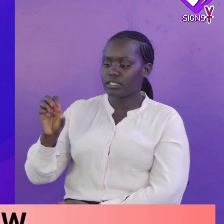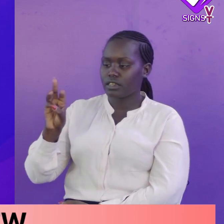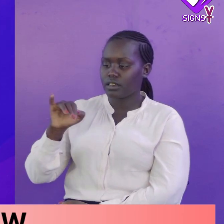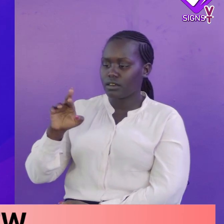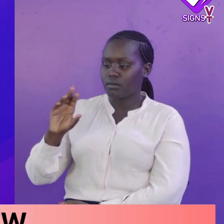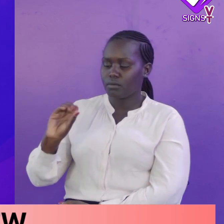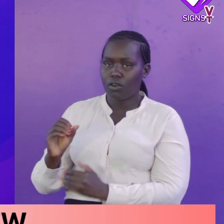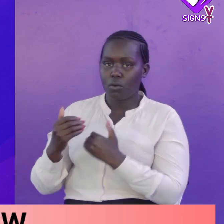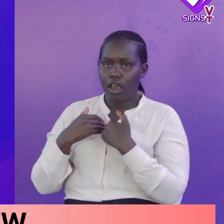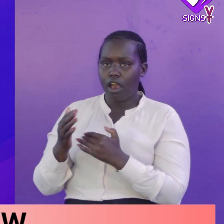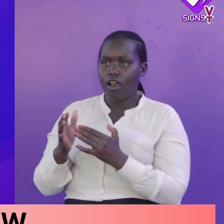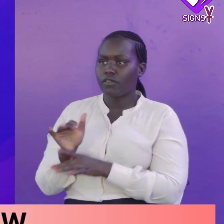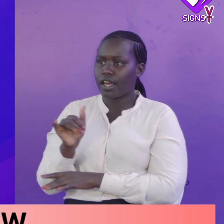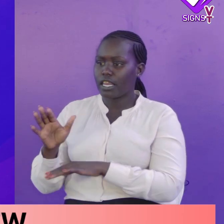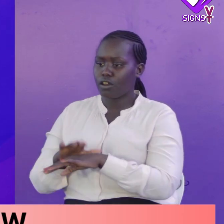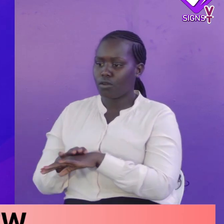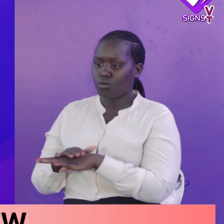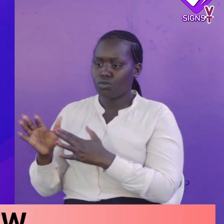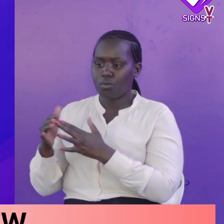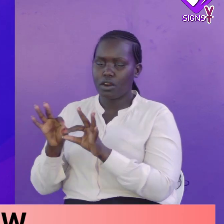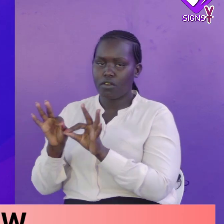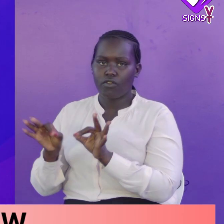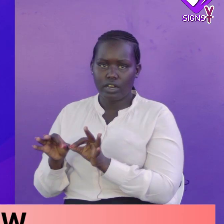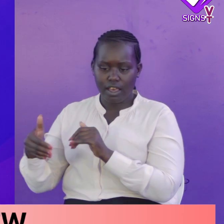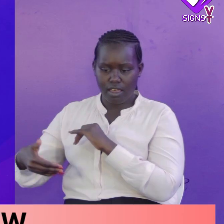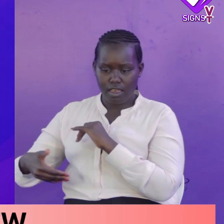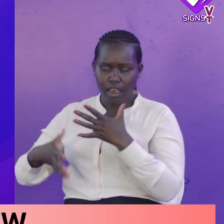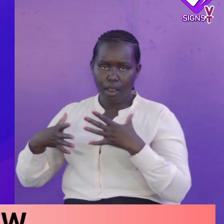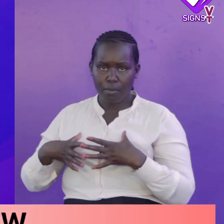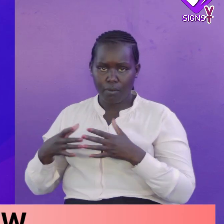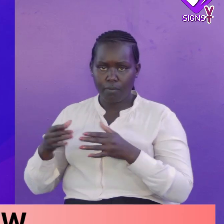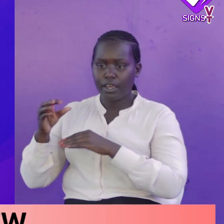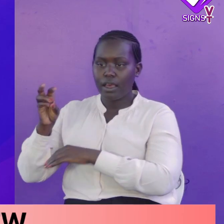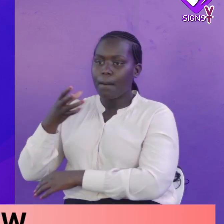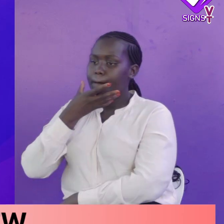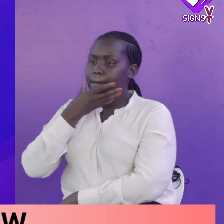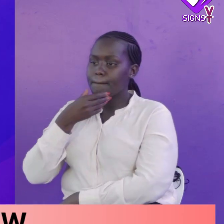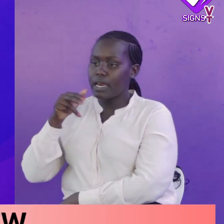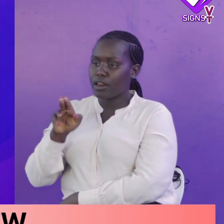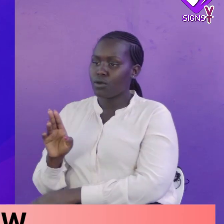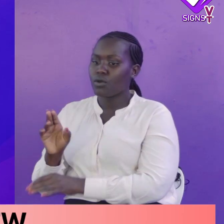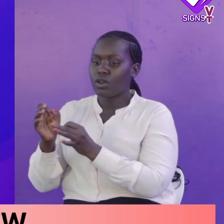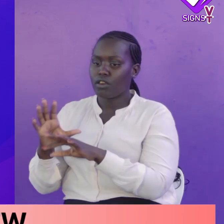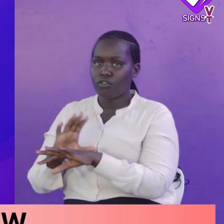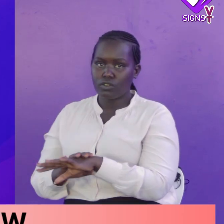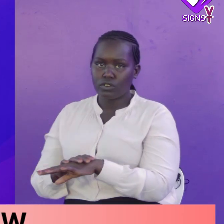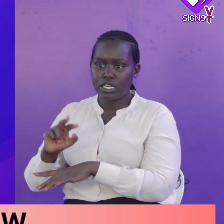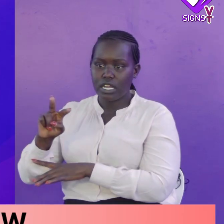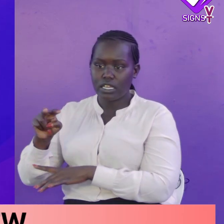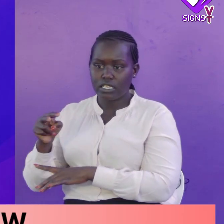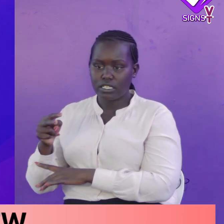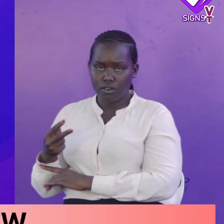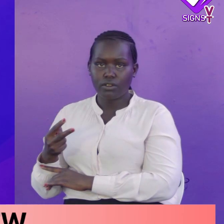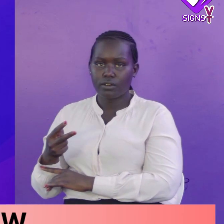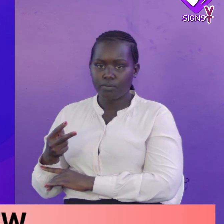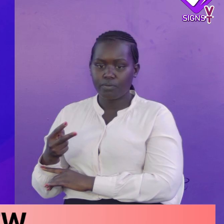are other good midfielders, youngsters. I can say at Manchester United, if we take the second 11 of the academy,